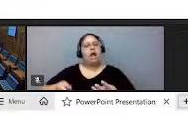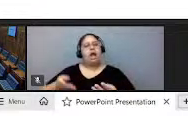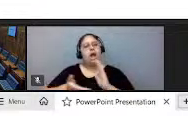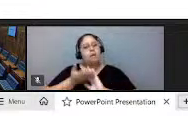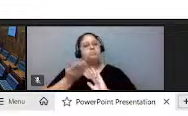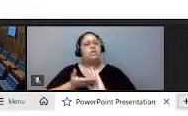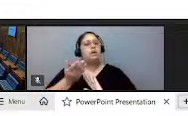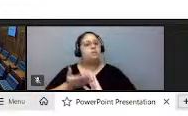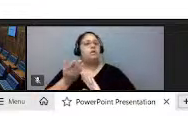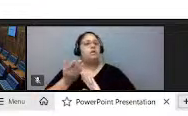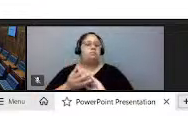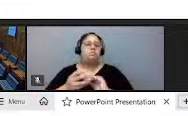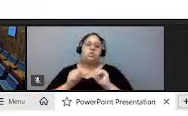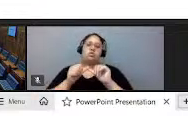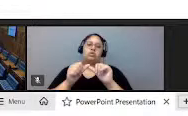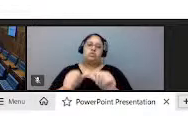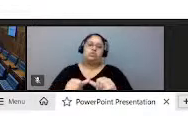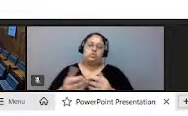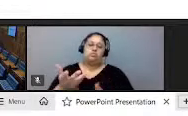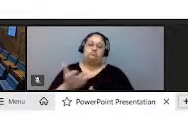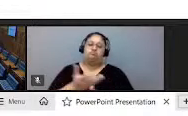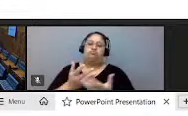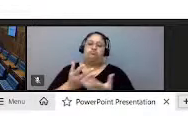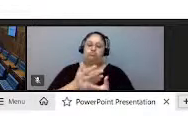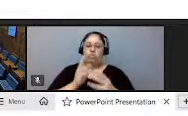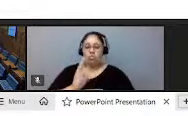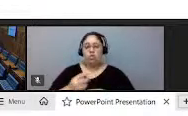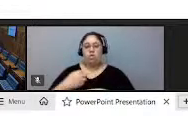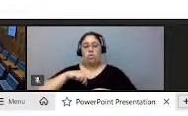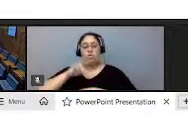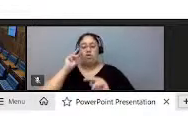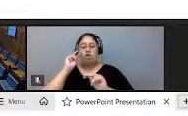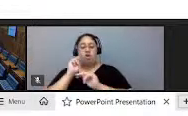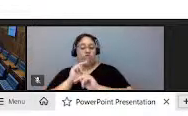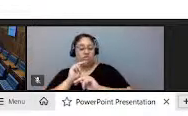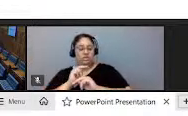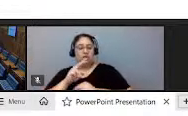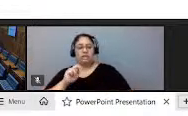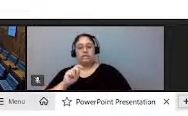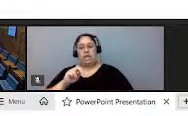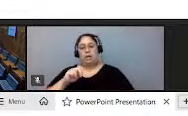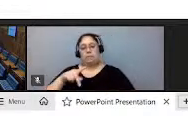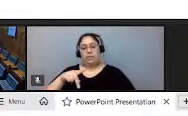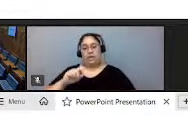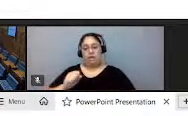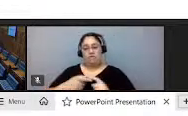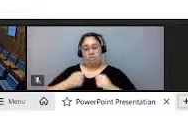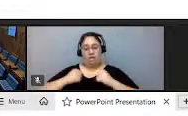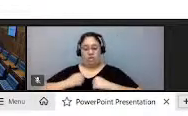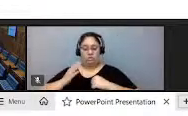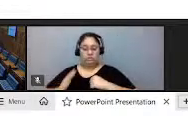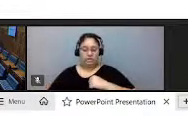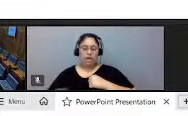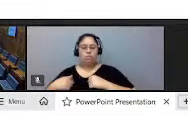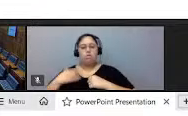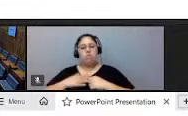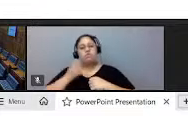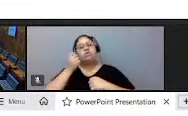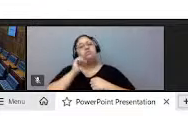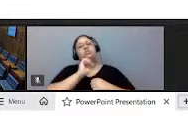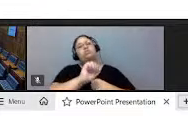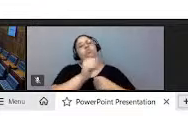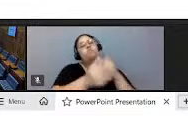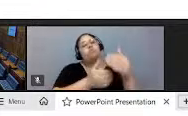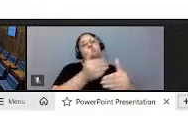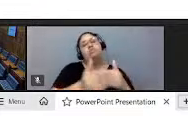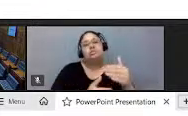relevant stakeholders what it is we are trying to do from an oversight perspective as tnpa in regard to not only understanding the process flows and